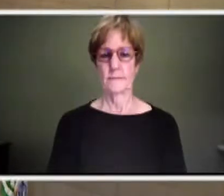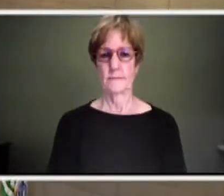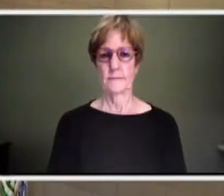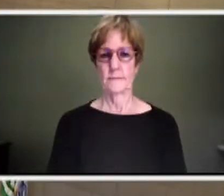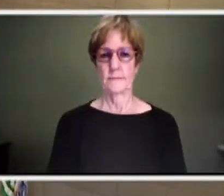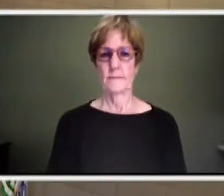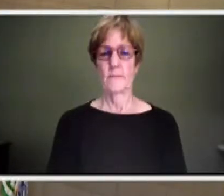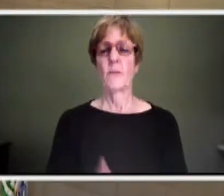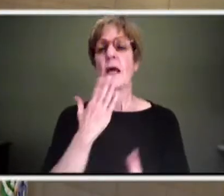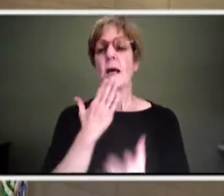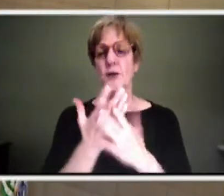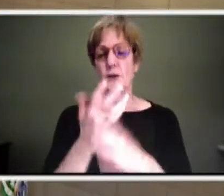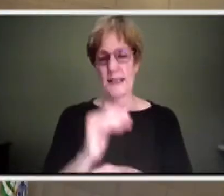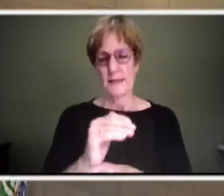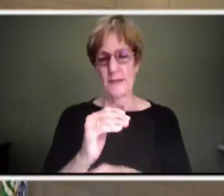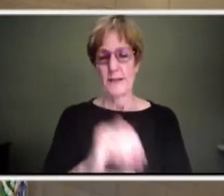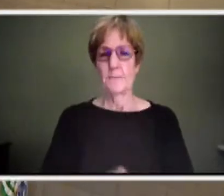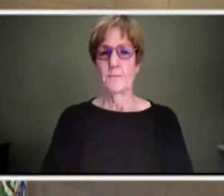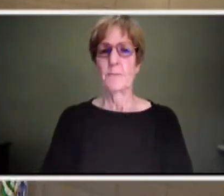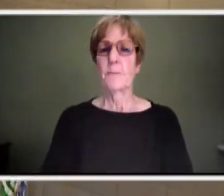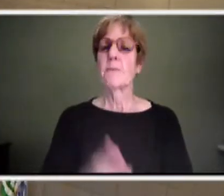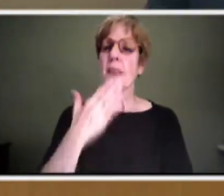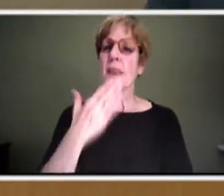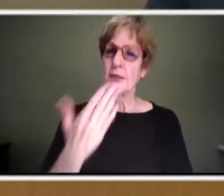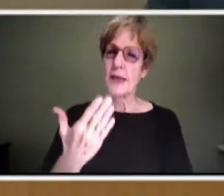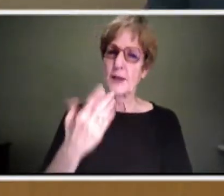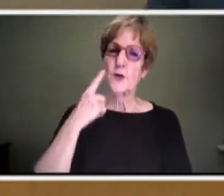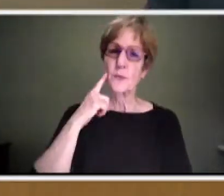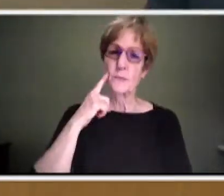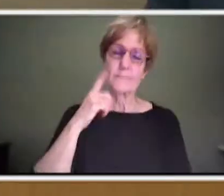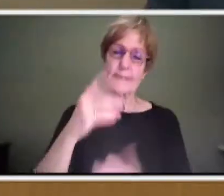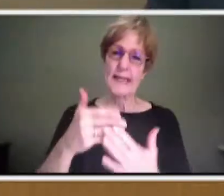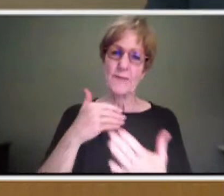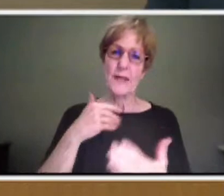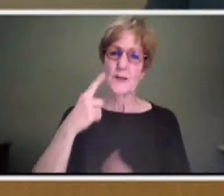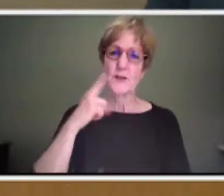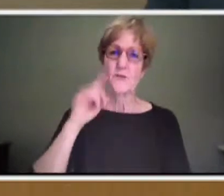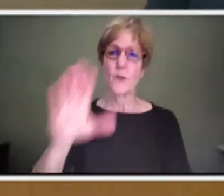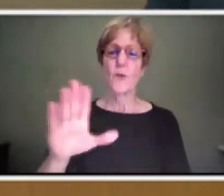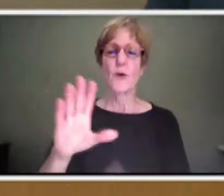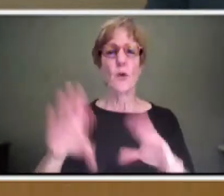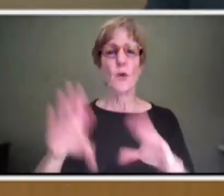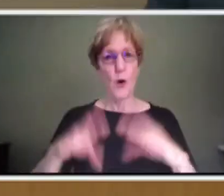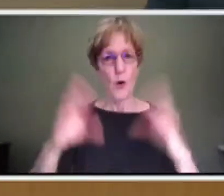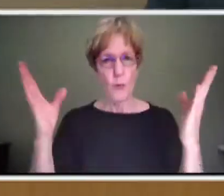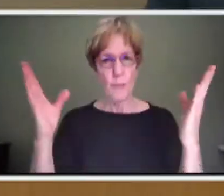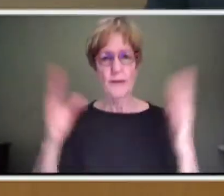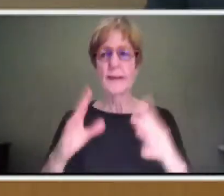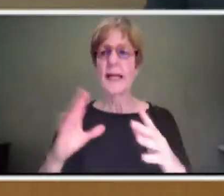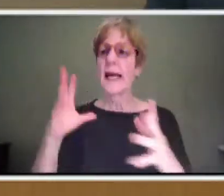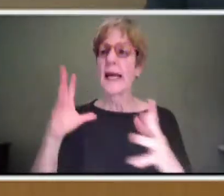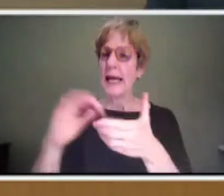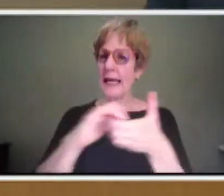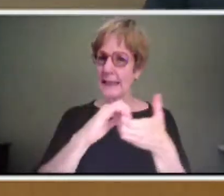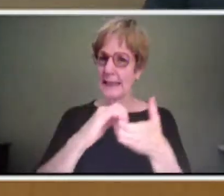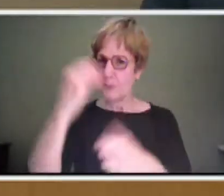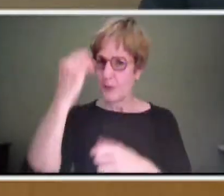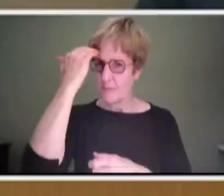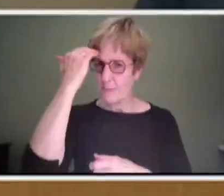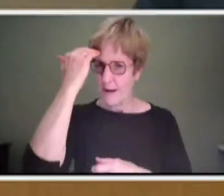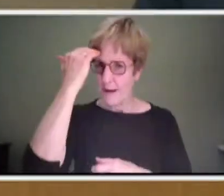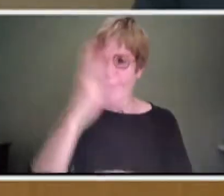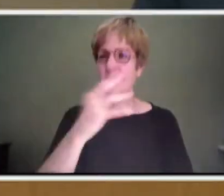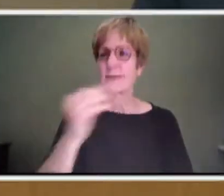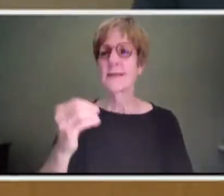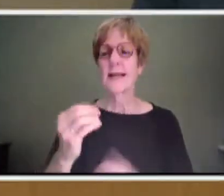Good evening. Thank you in advance for your open and collaborative minds and servant hearts as I